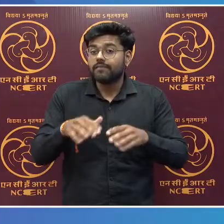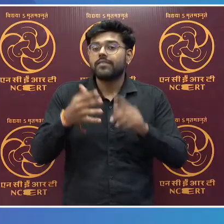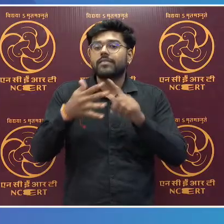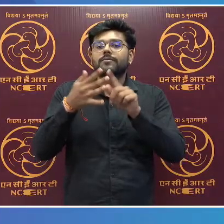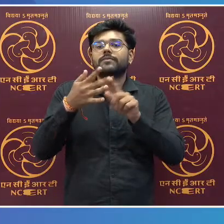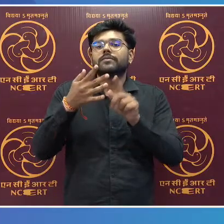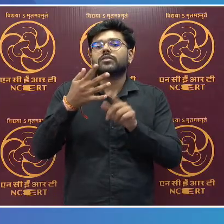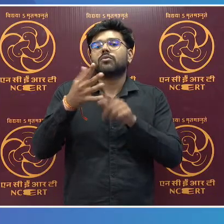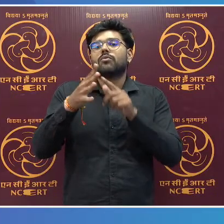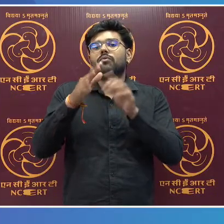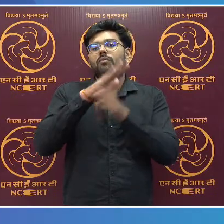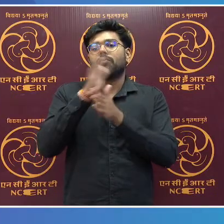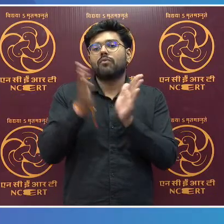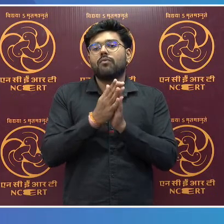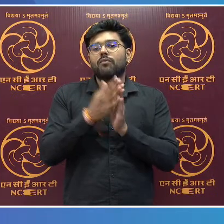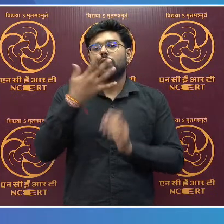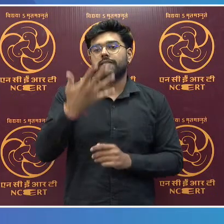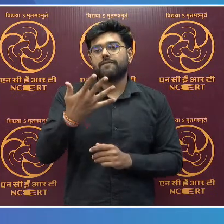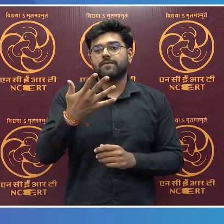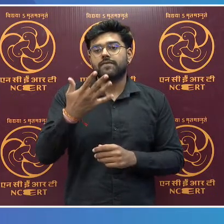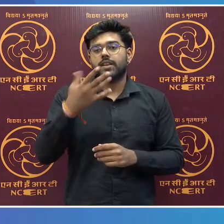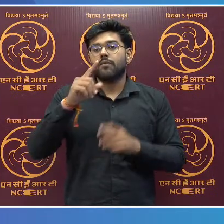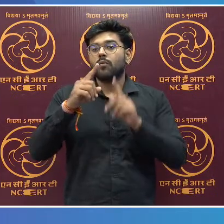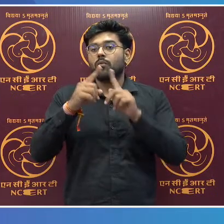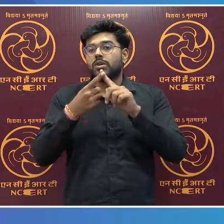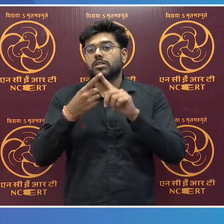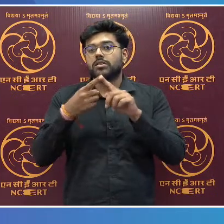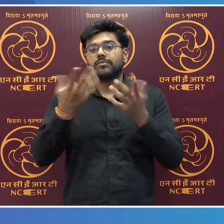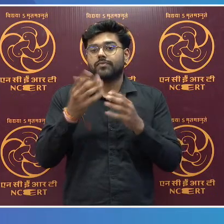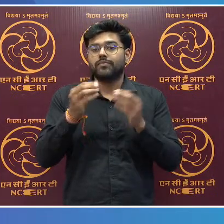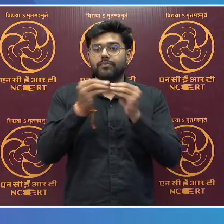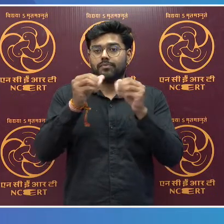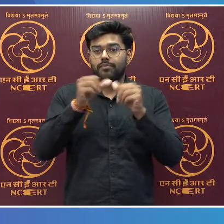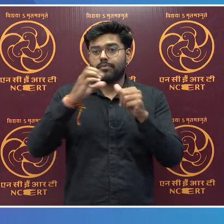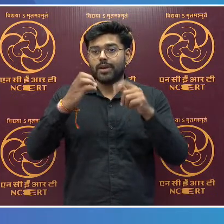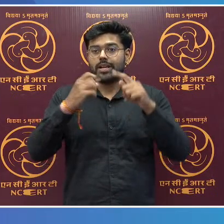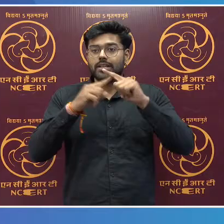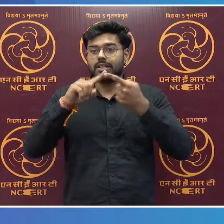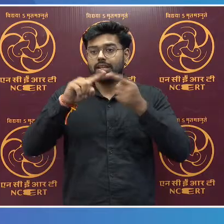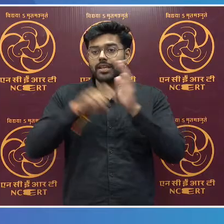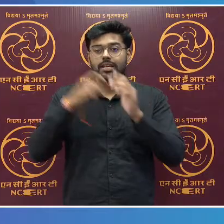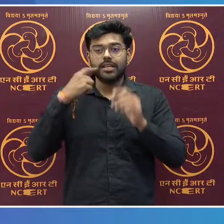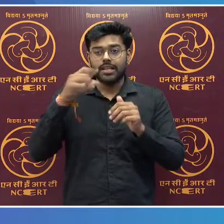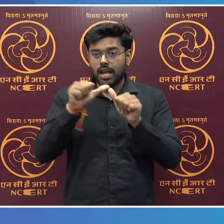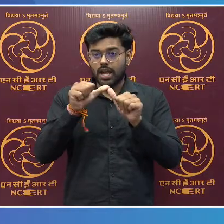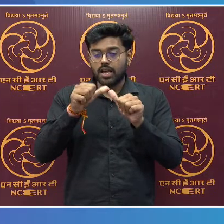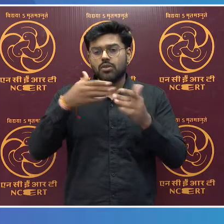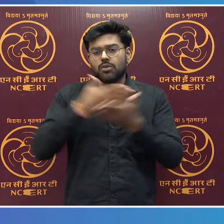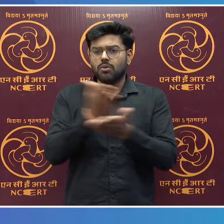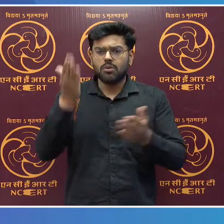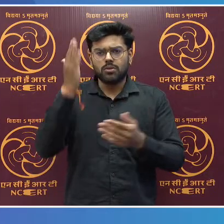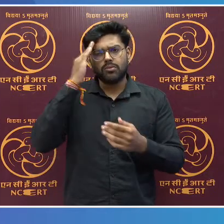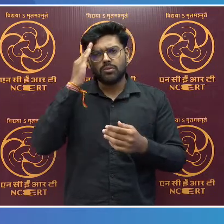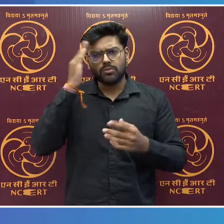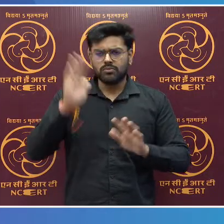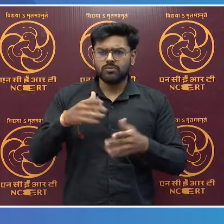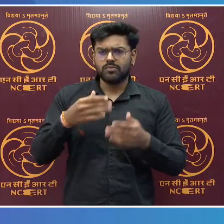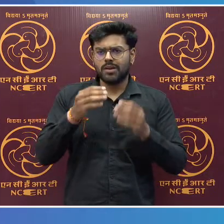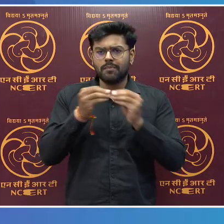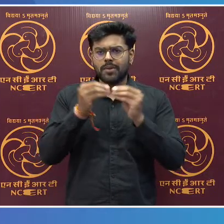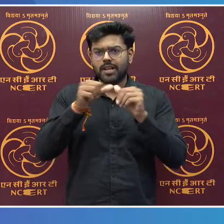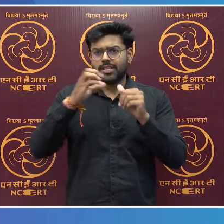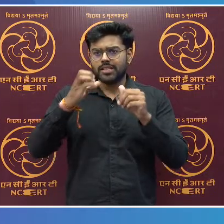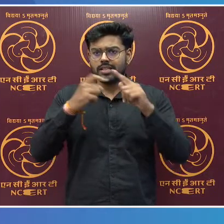major categories. So the very first one is bacteria, right? We have heard it many times,